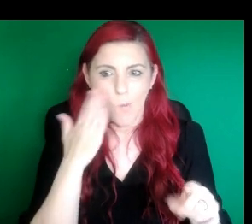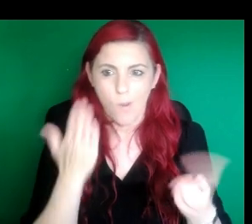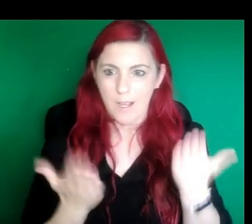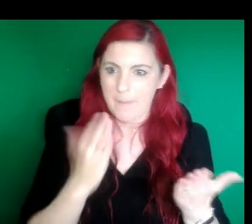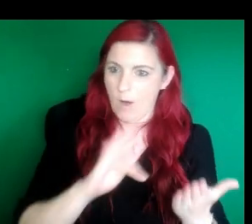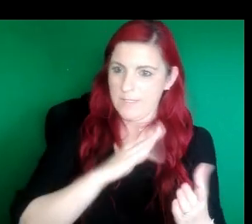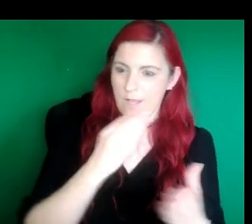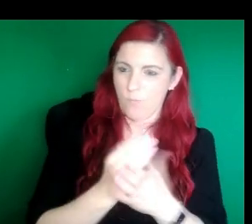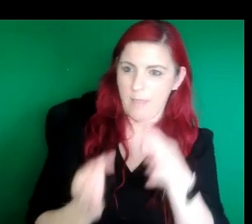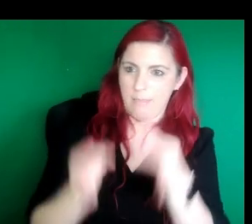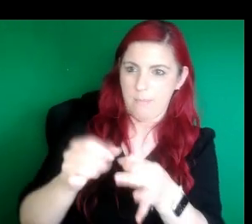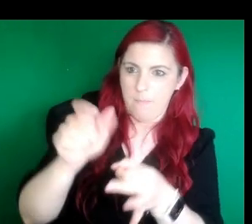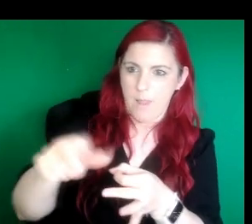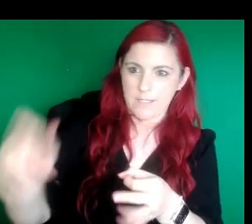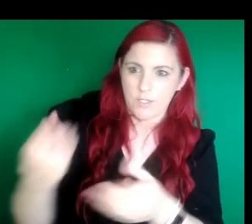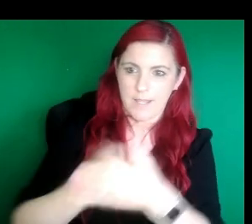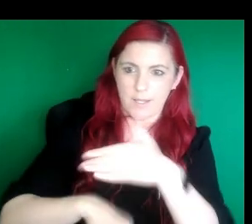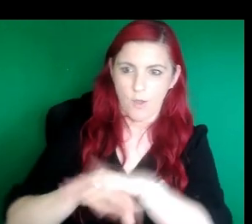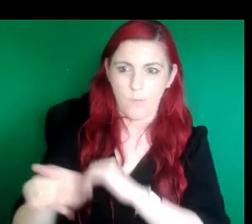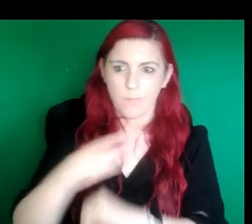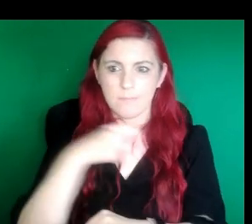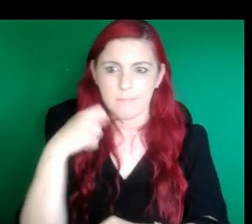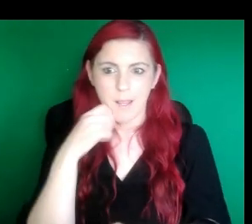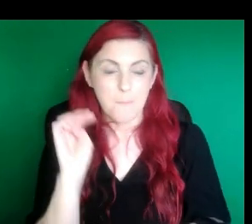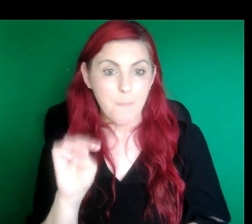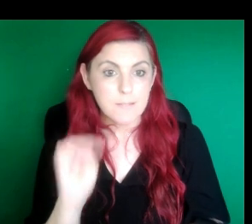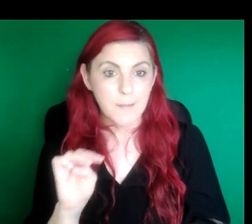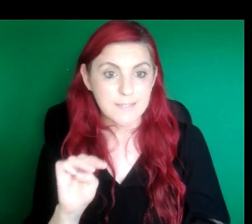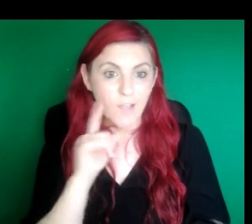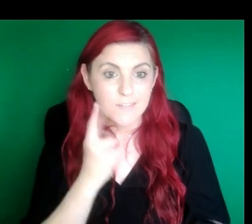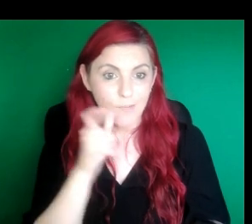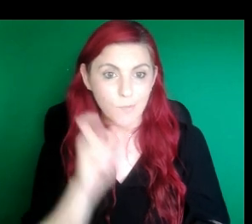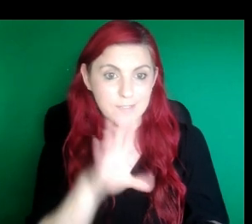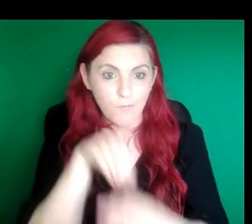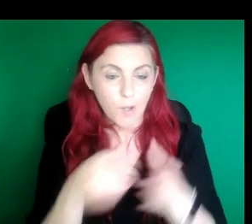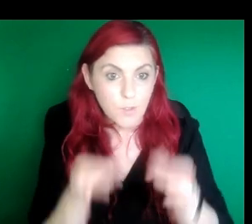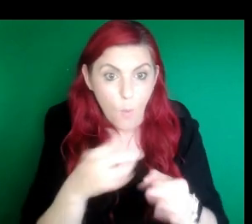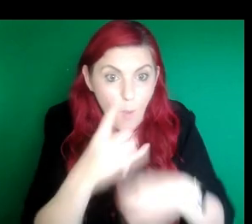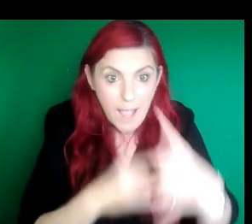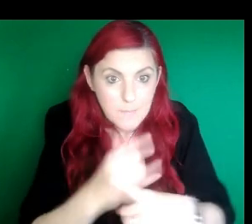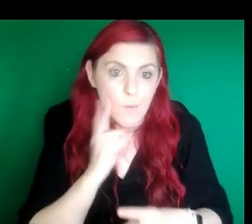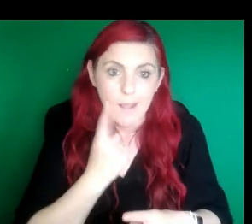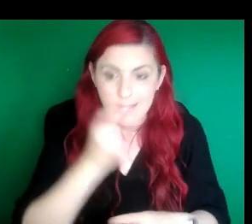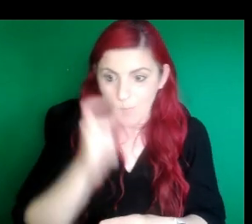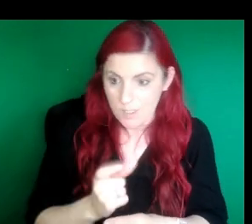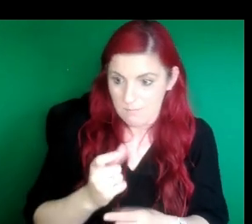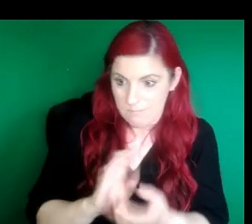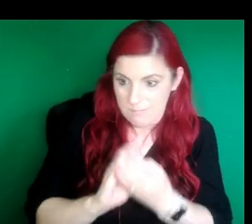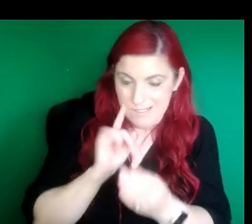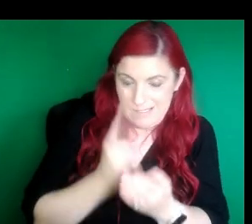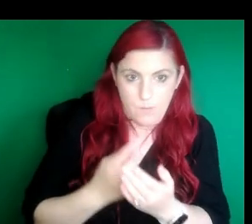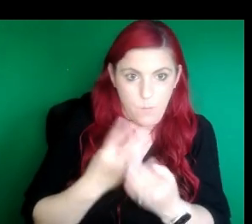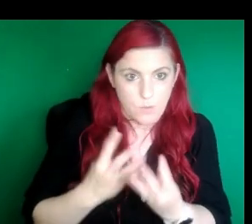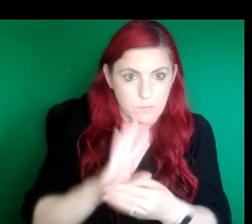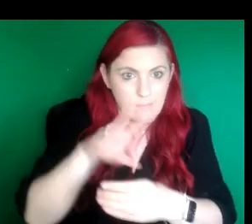politicians and the government needs to prepare themselves for the possibility of a deaf person getting involved in politics. What happens then when a deaf person gets involved in politics?